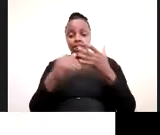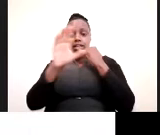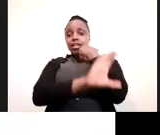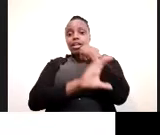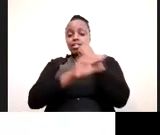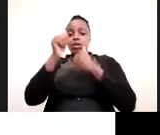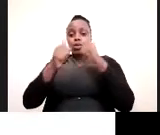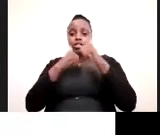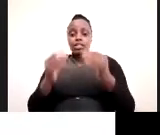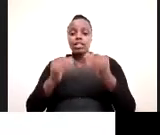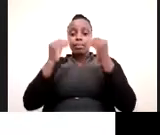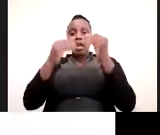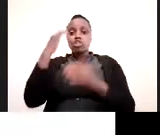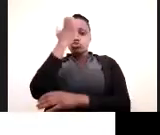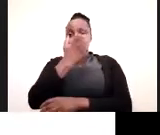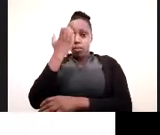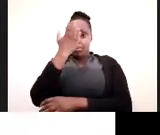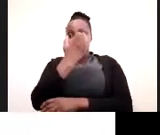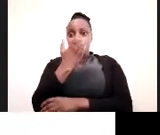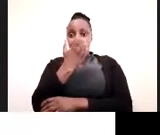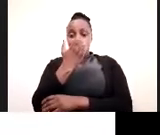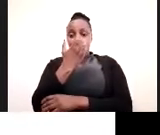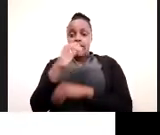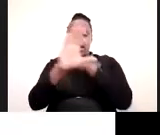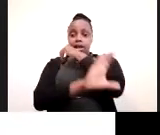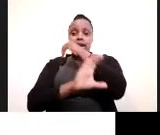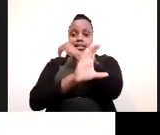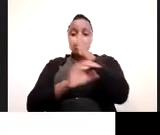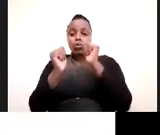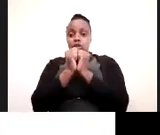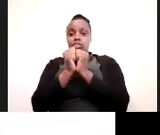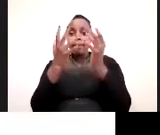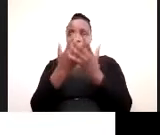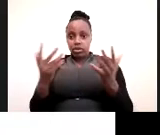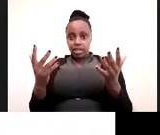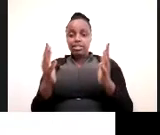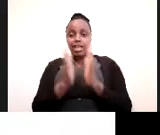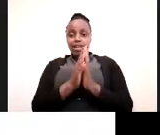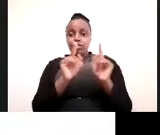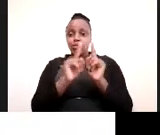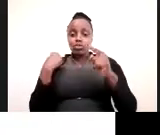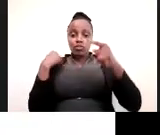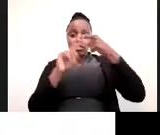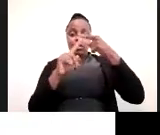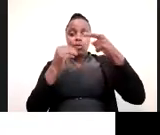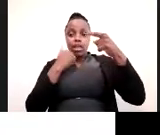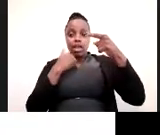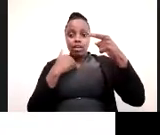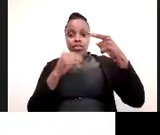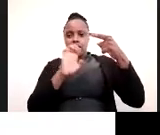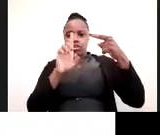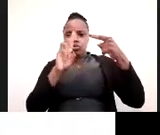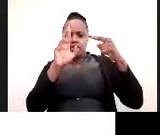which are supplying European countries with products? First of all, we have Ecuador, followed by